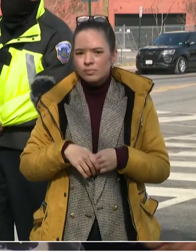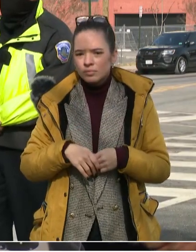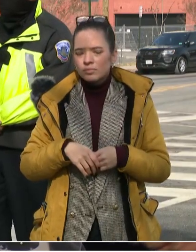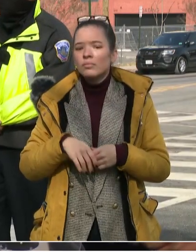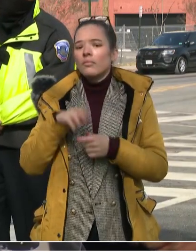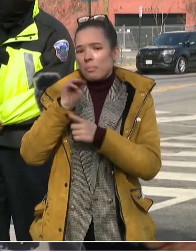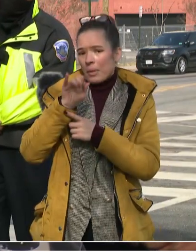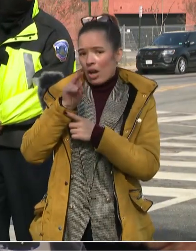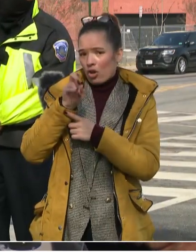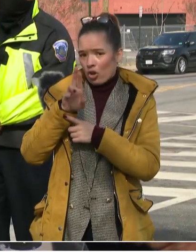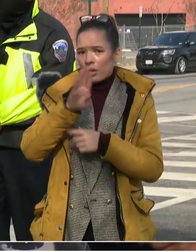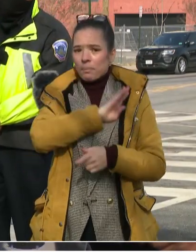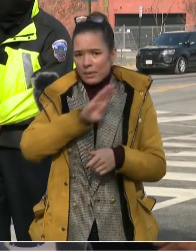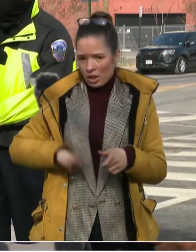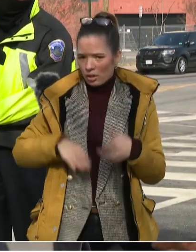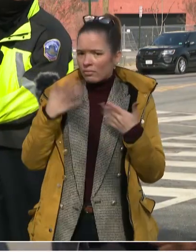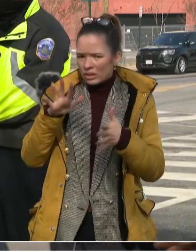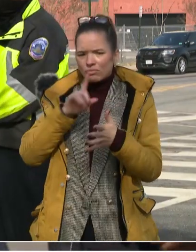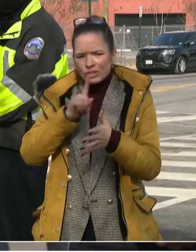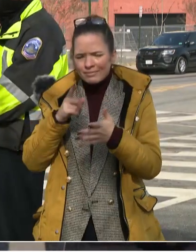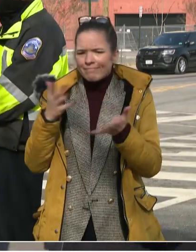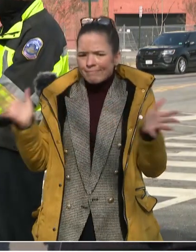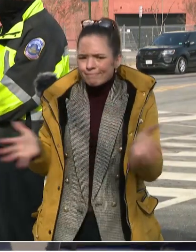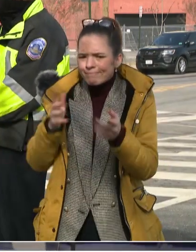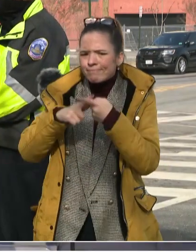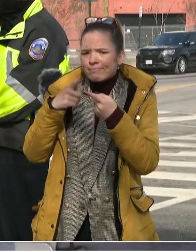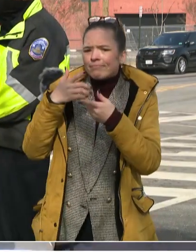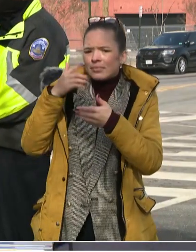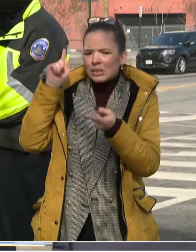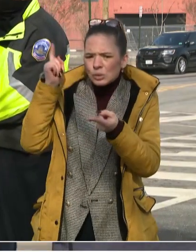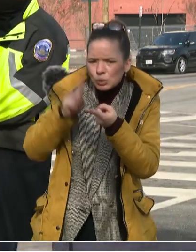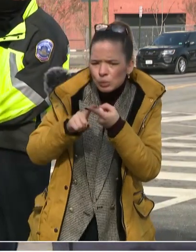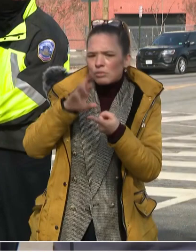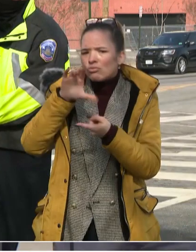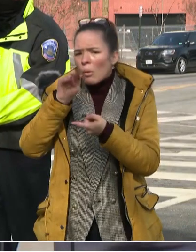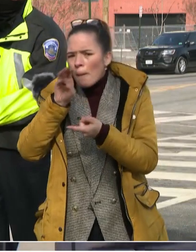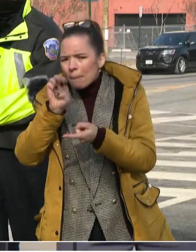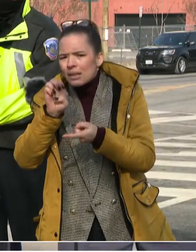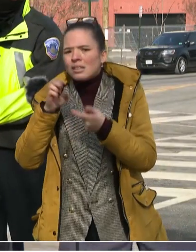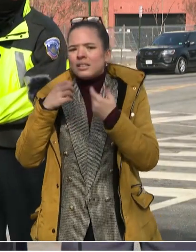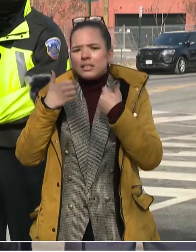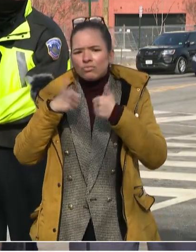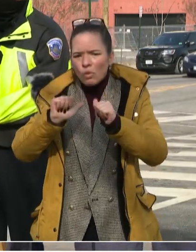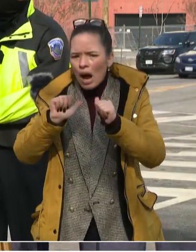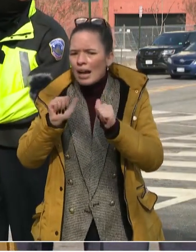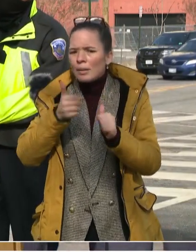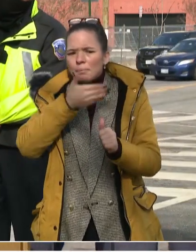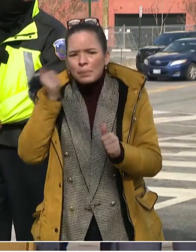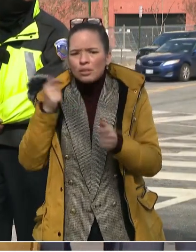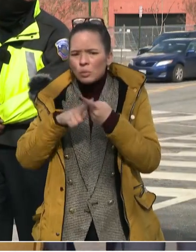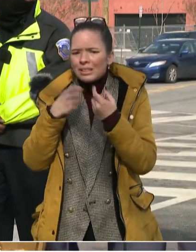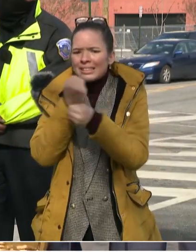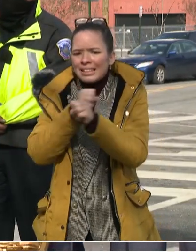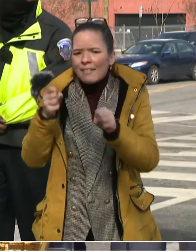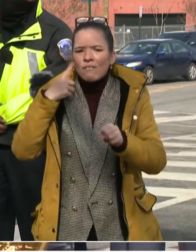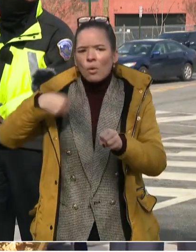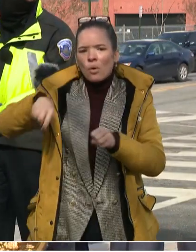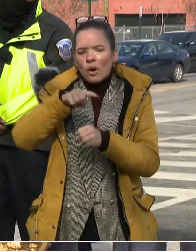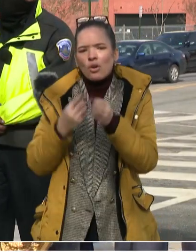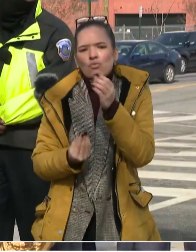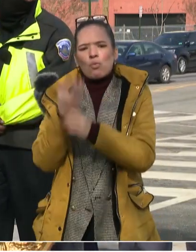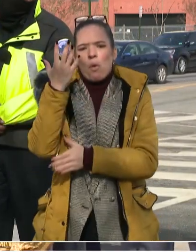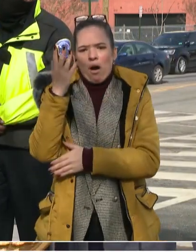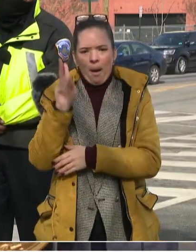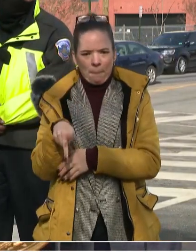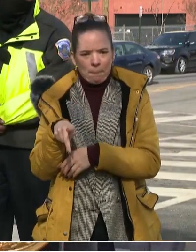to reverse the rise in violent crime and to provide our youth a safe and stable place to grow up. But understand this,